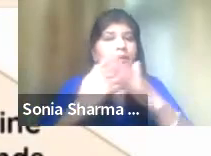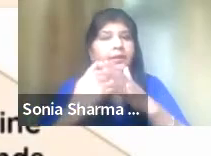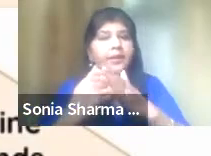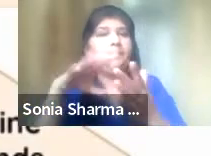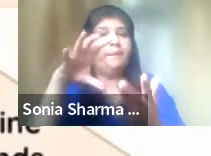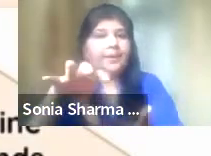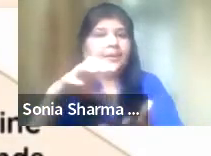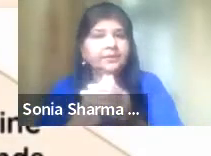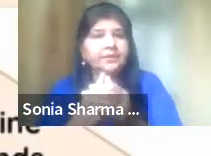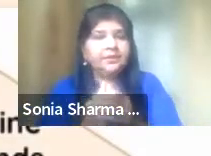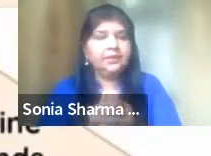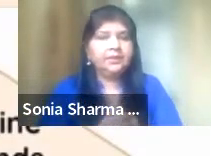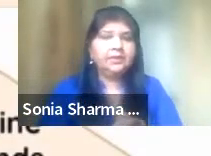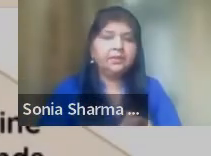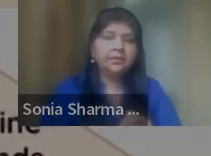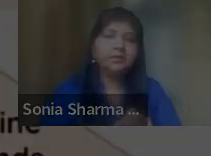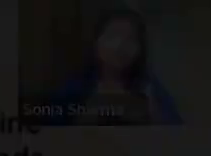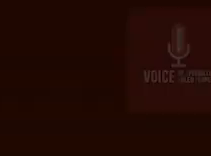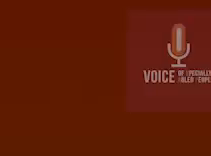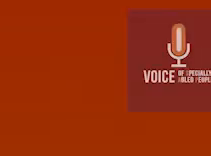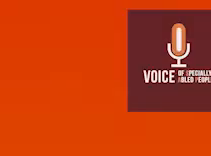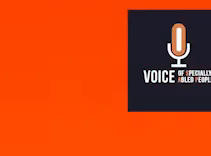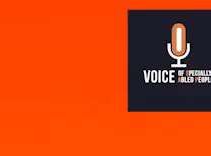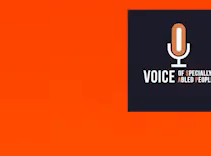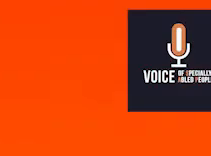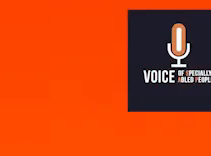massive increase in scope.